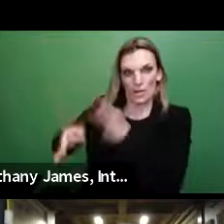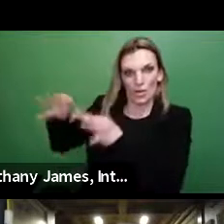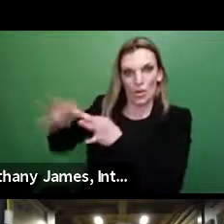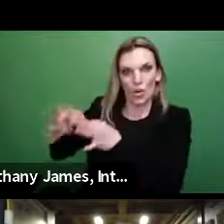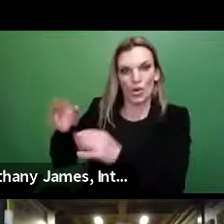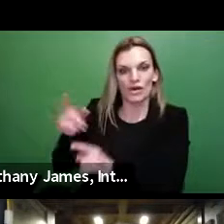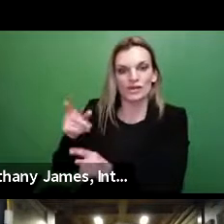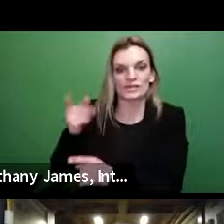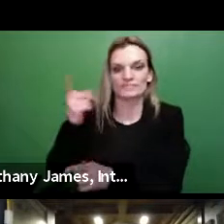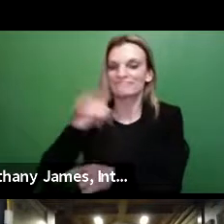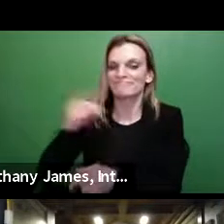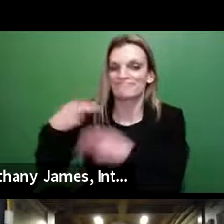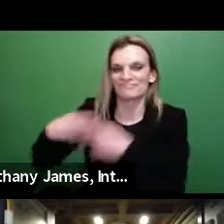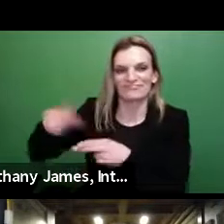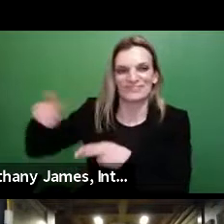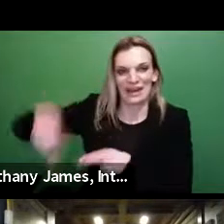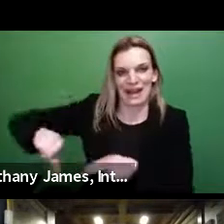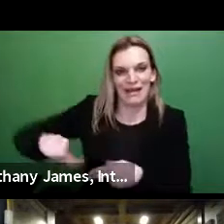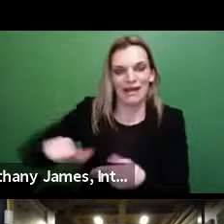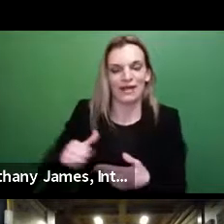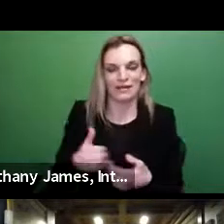using the right words, but